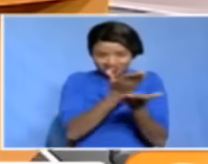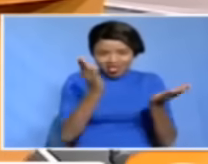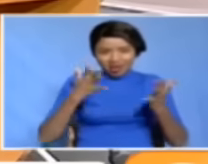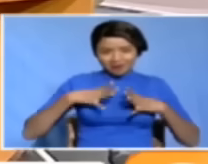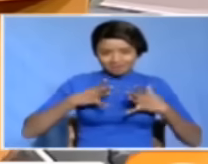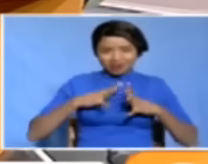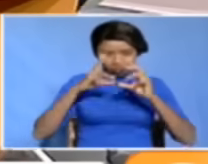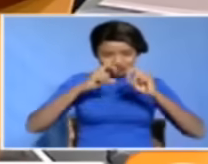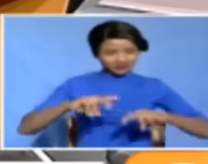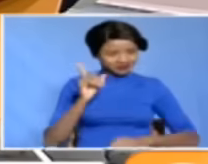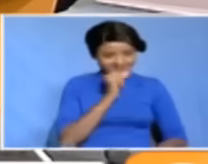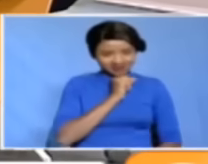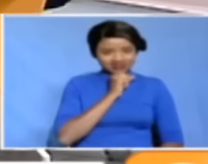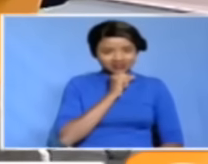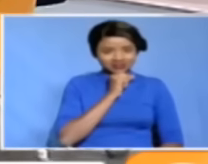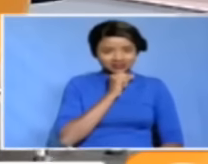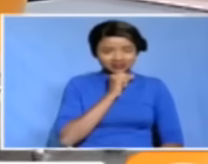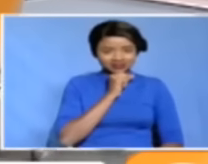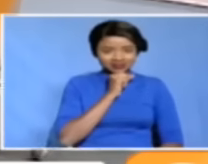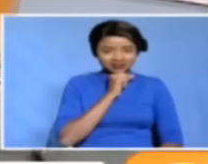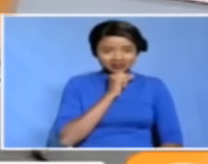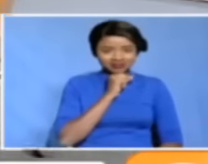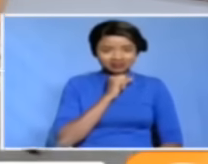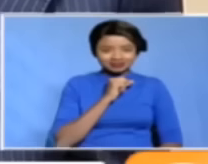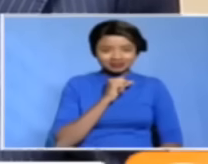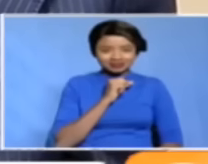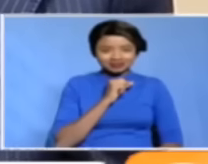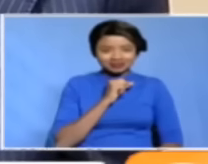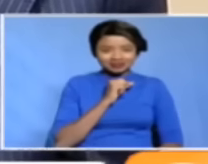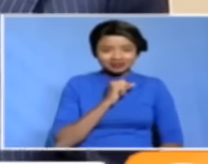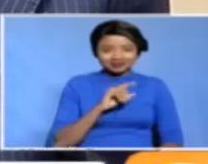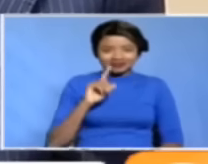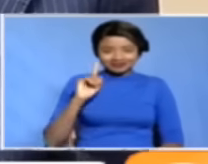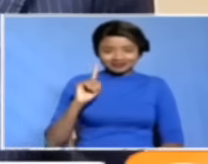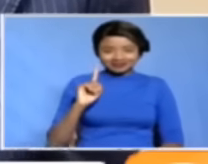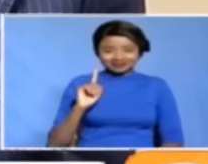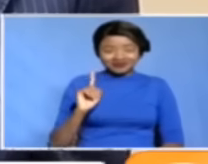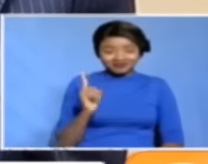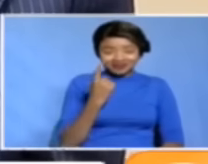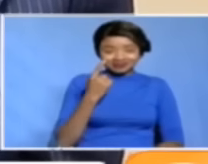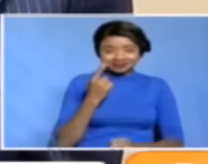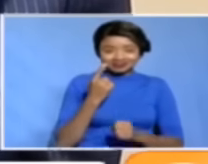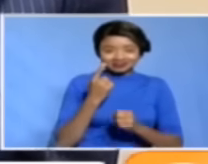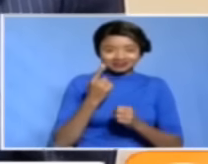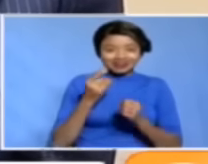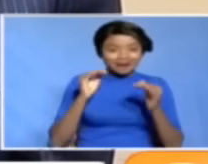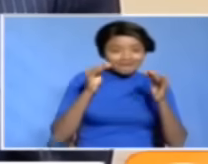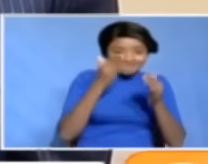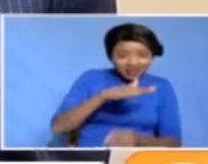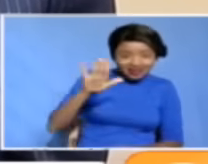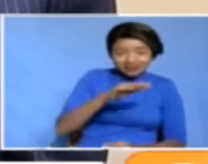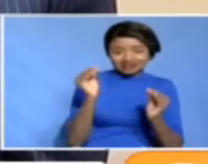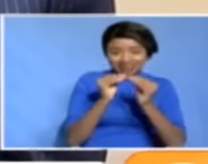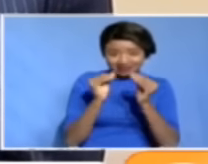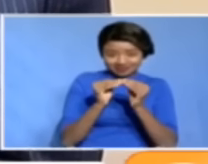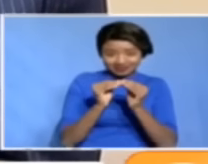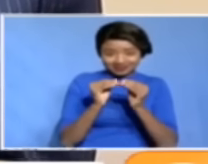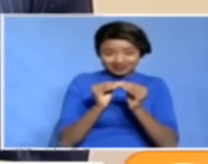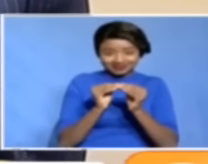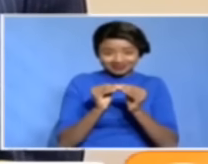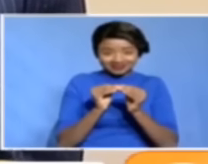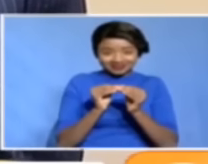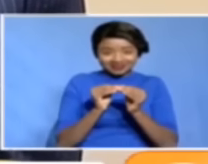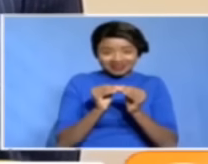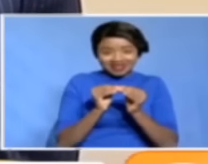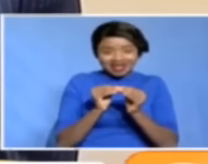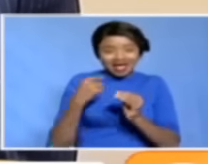so let me now speak. our first parliamentary group, and I'm sure our members of parliament are watching me, mm-hmm, they will concur with me.